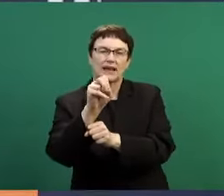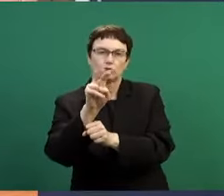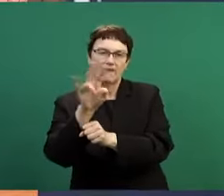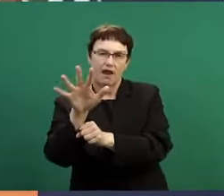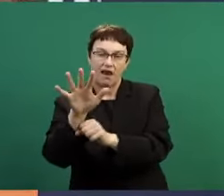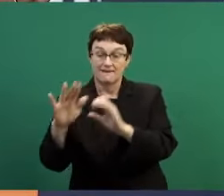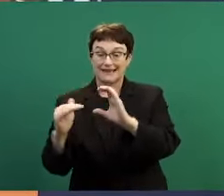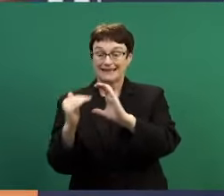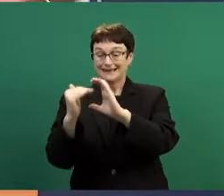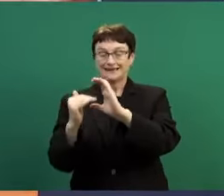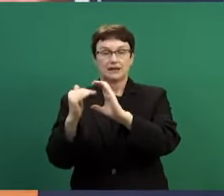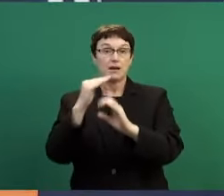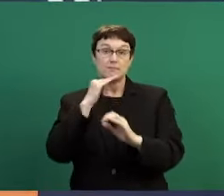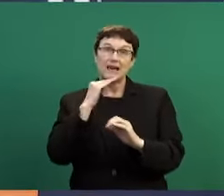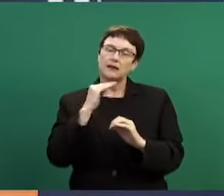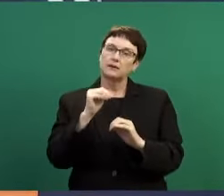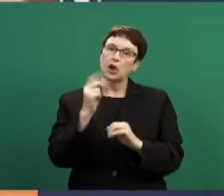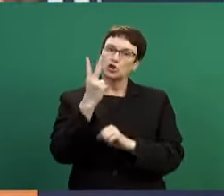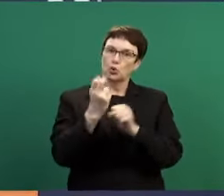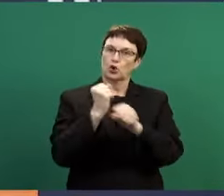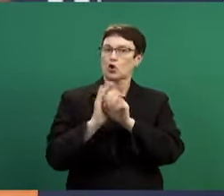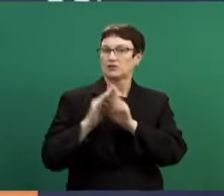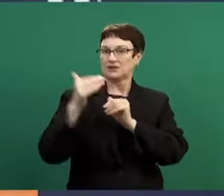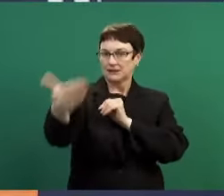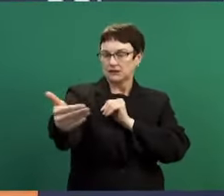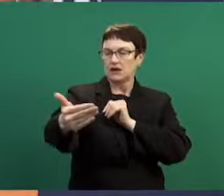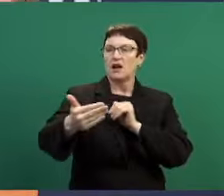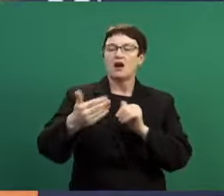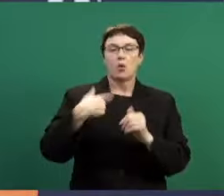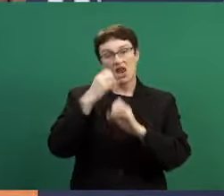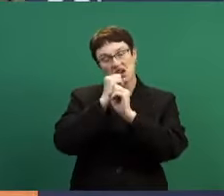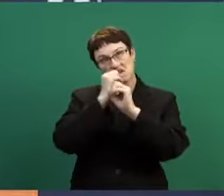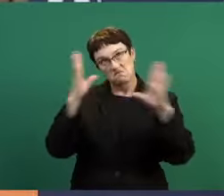2025. That's 24 months ahead. And at